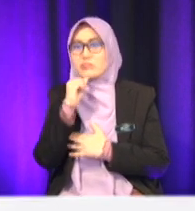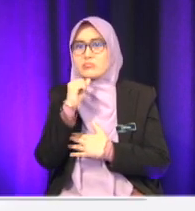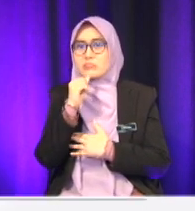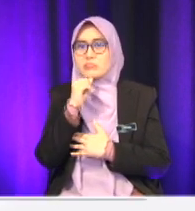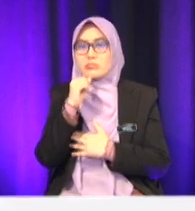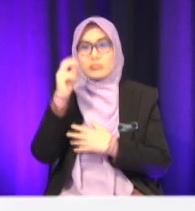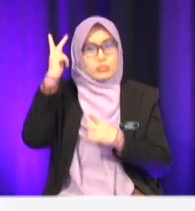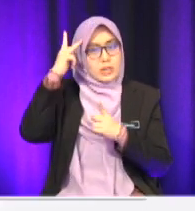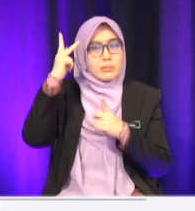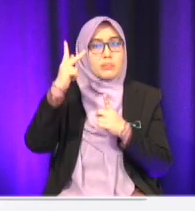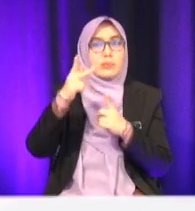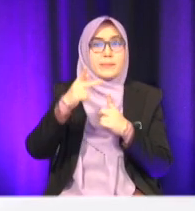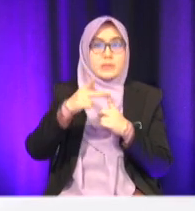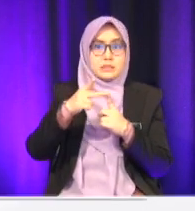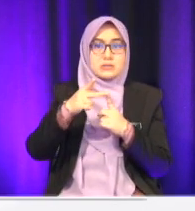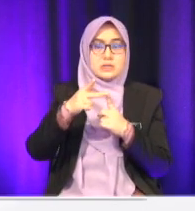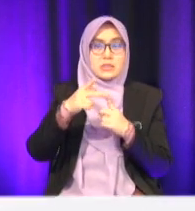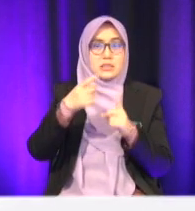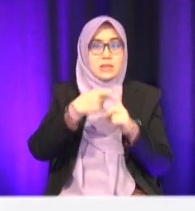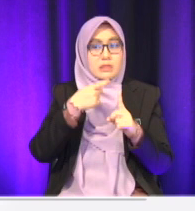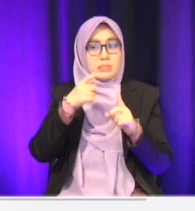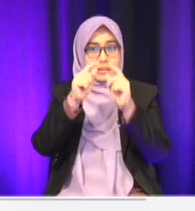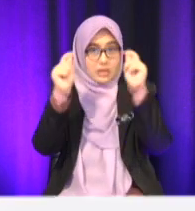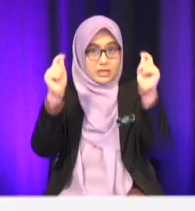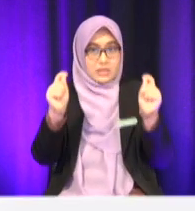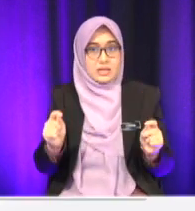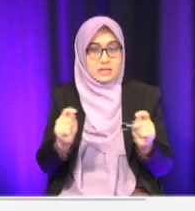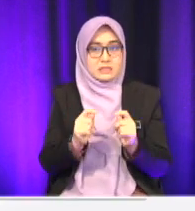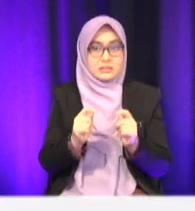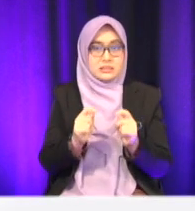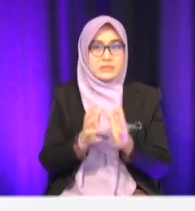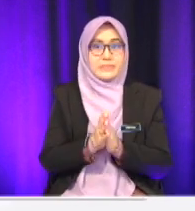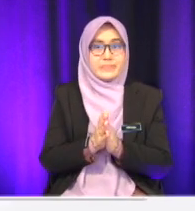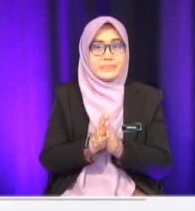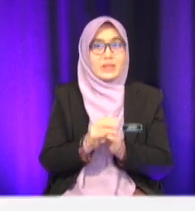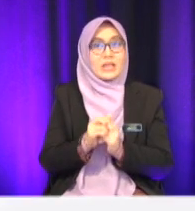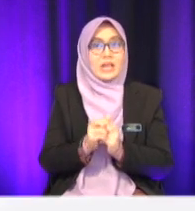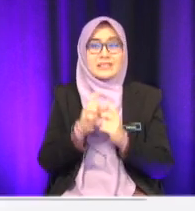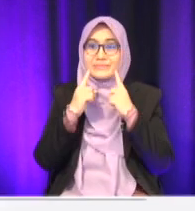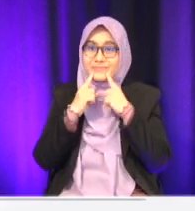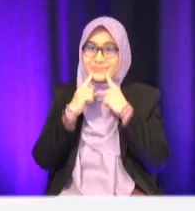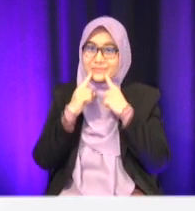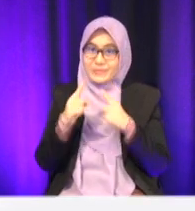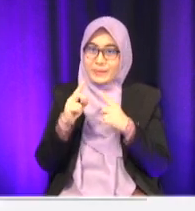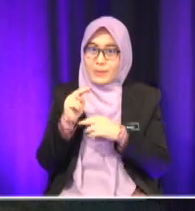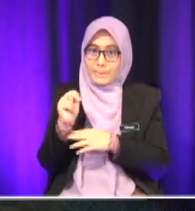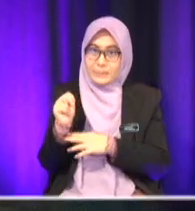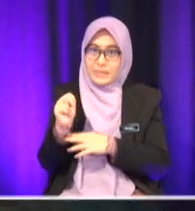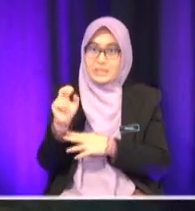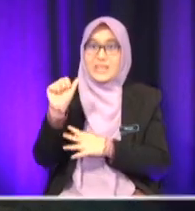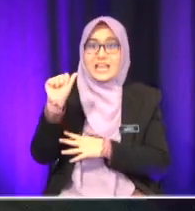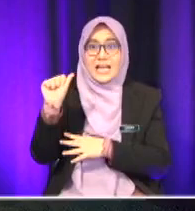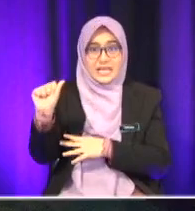for this stimulus. Yeah, okay. So the answer is A. Why Okay. A? Okay, why A?